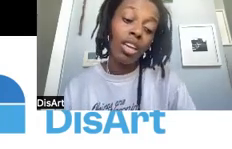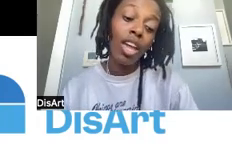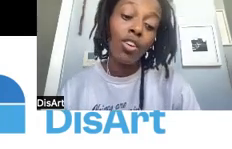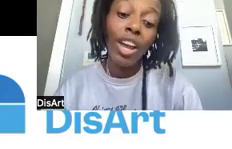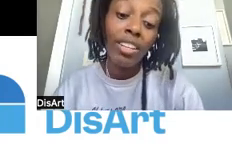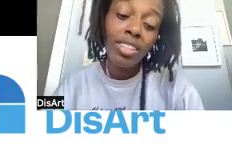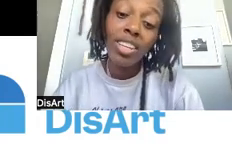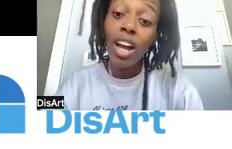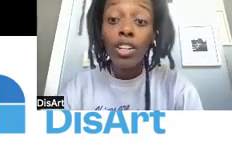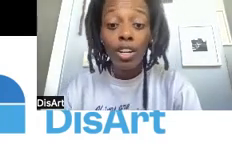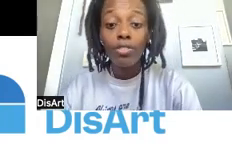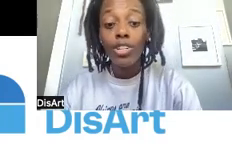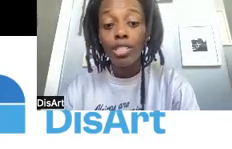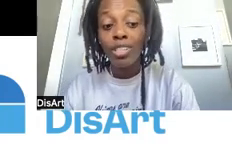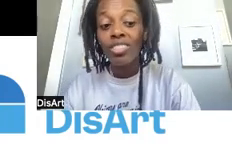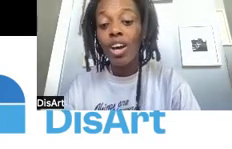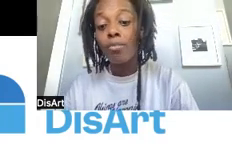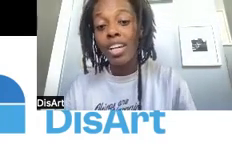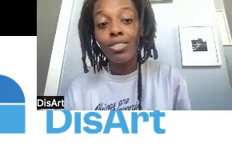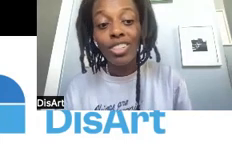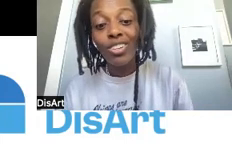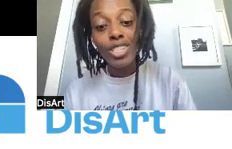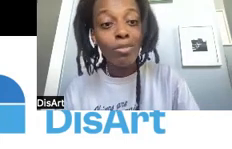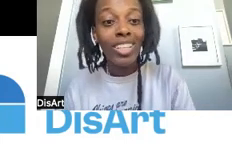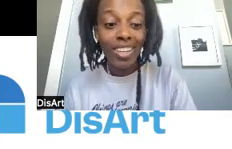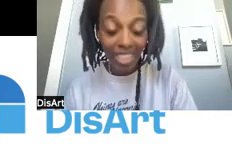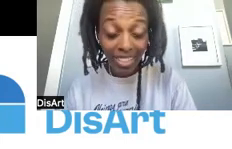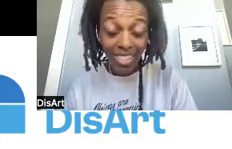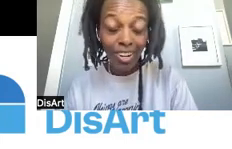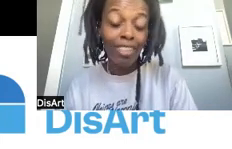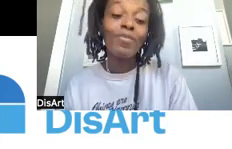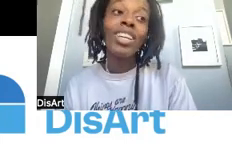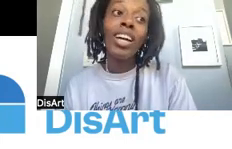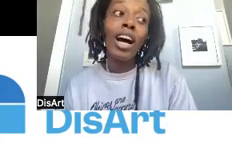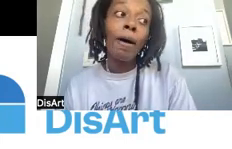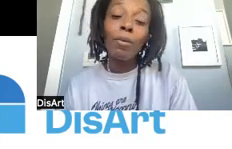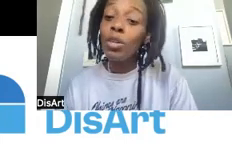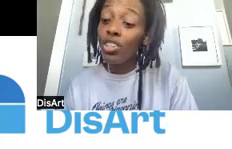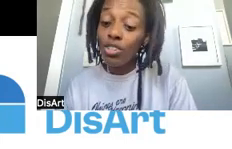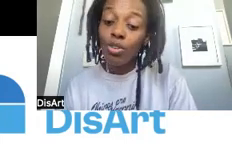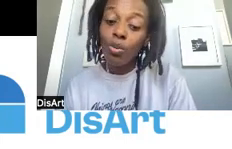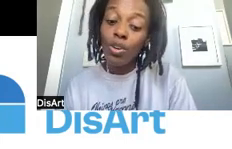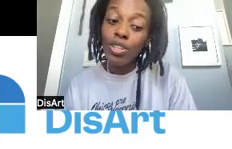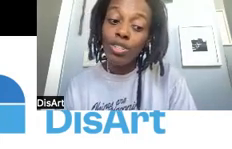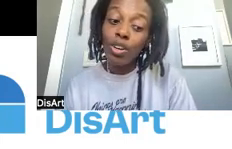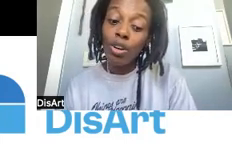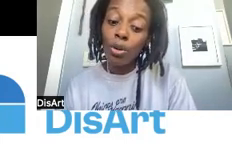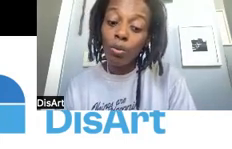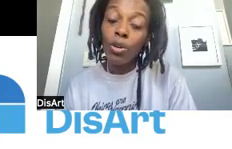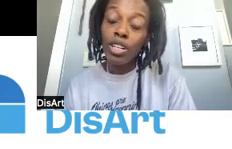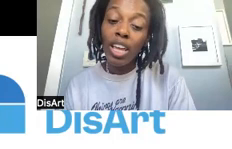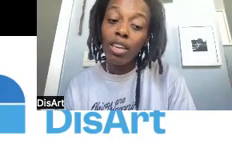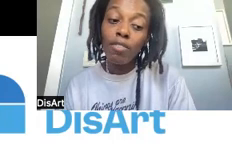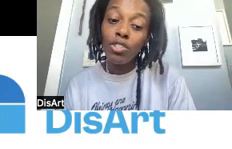with a grant in honor of Chris Smith, titled the Chris Smith Legacy Grant. And we also